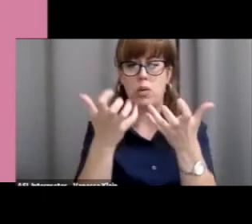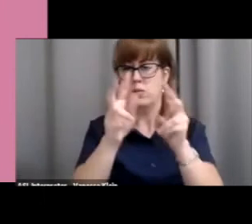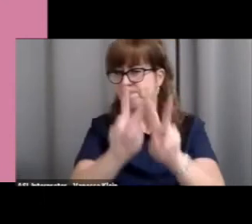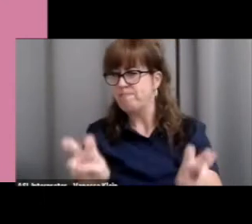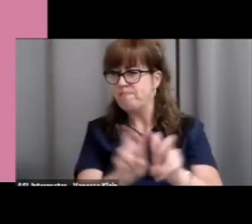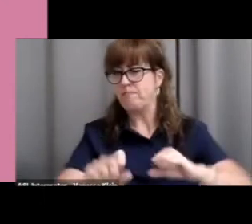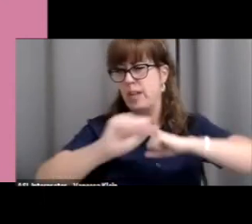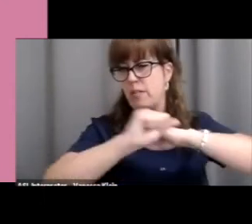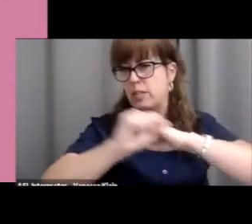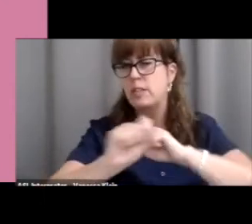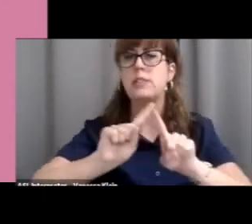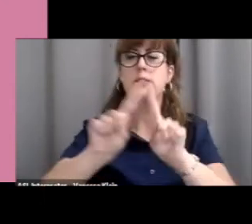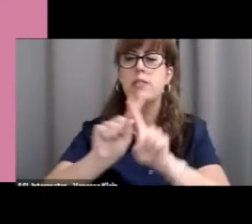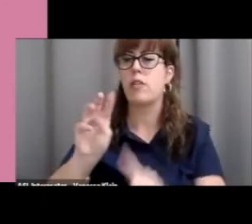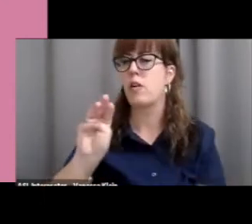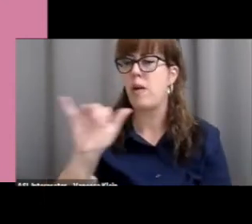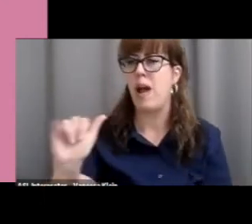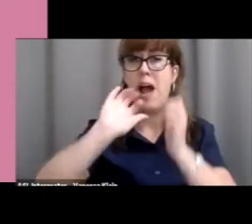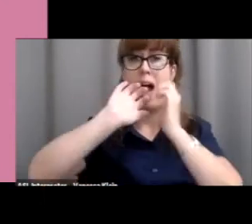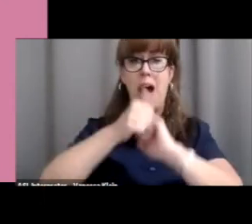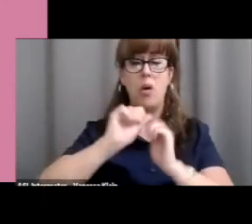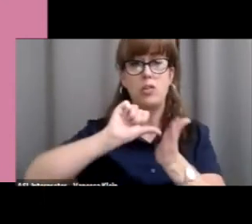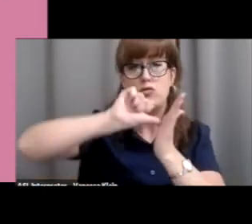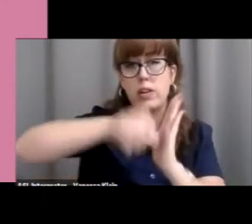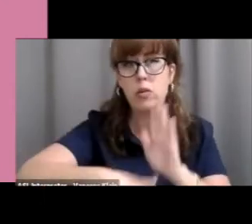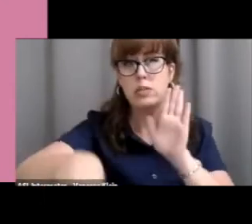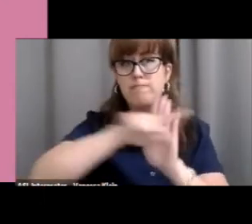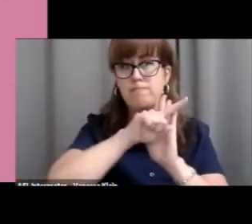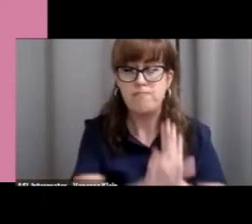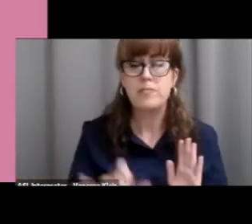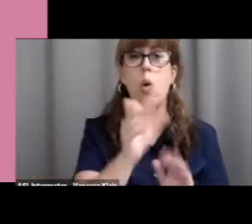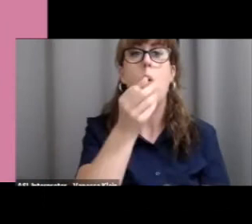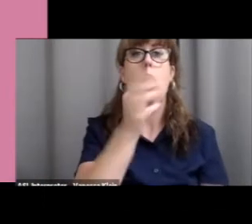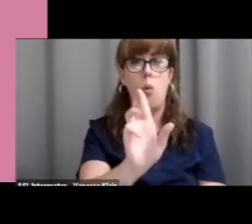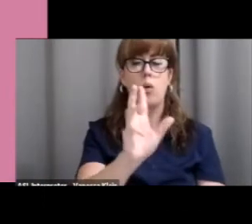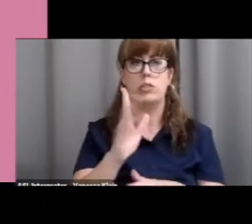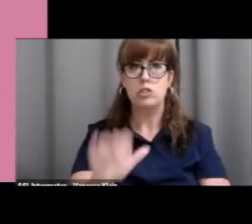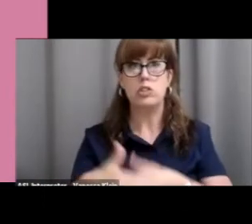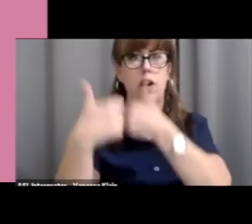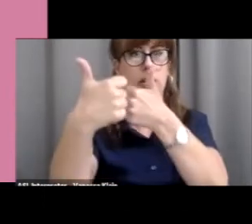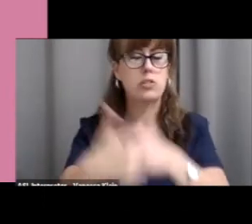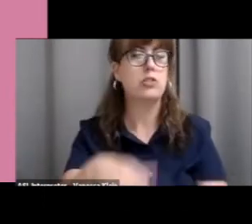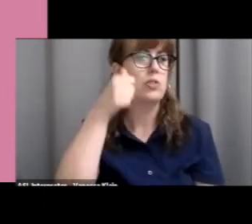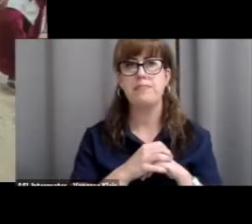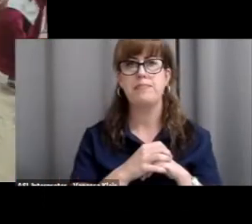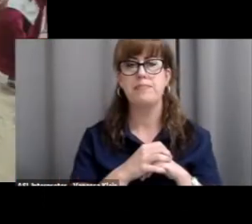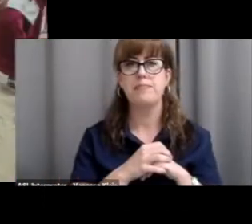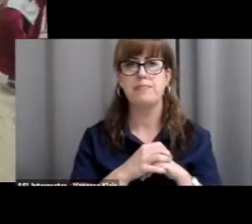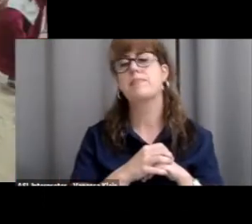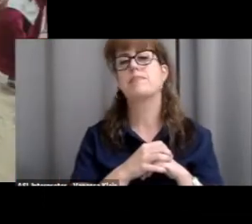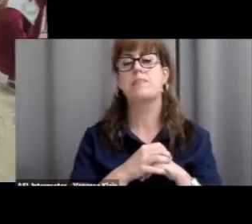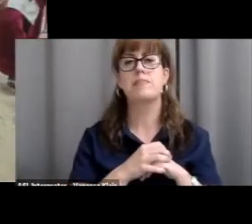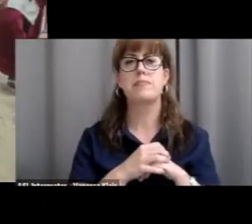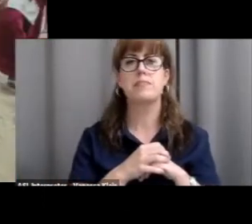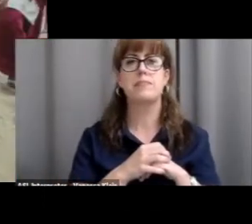it reinforces or challenges harmful gender roles that shape the lives of girls and women in India.